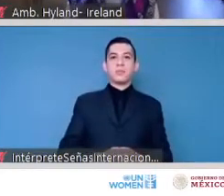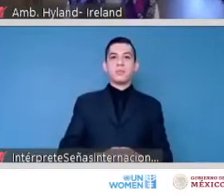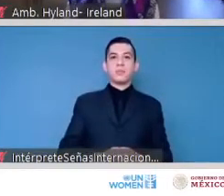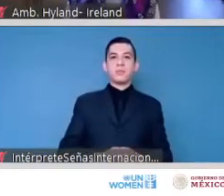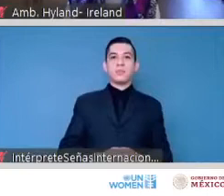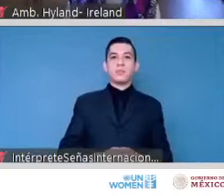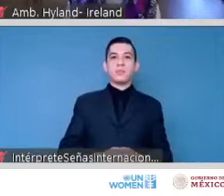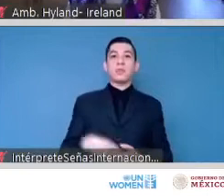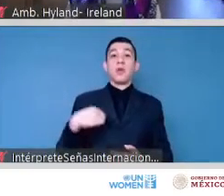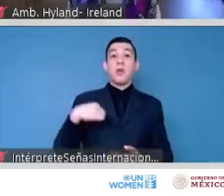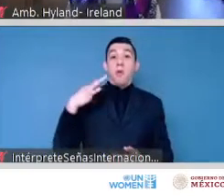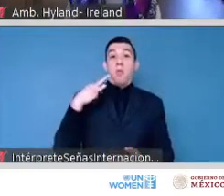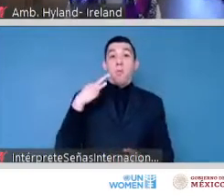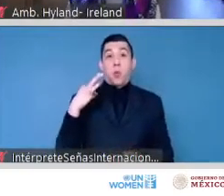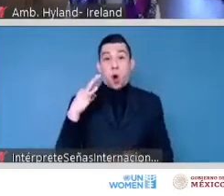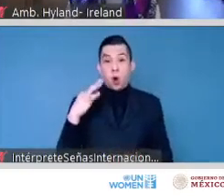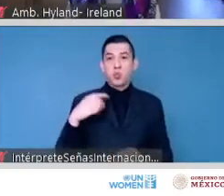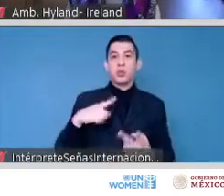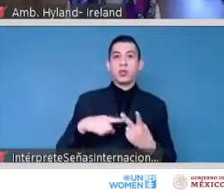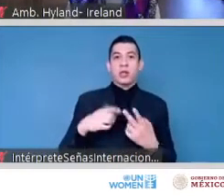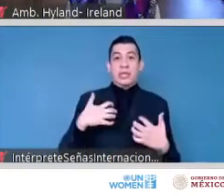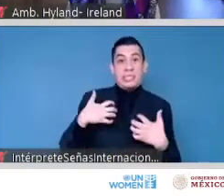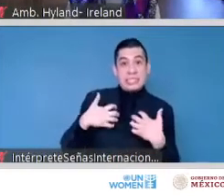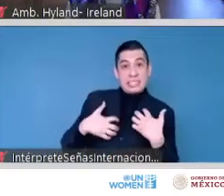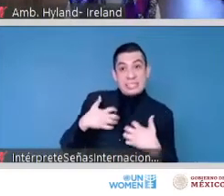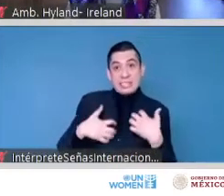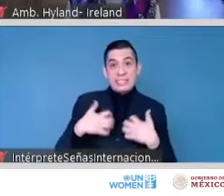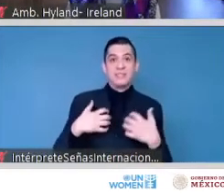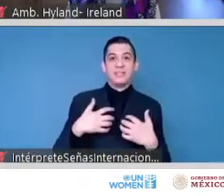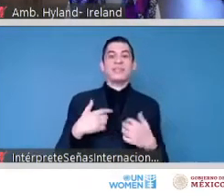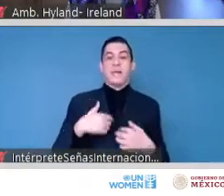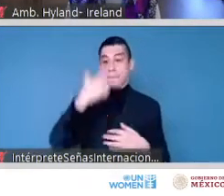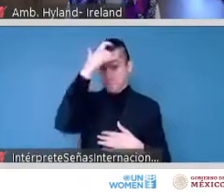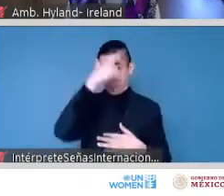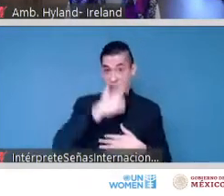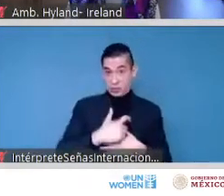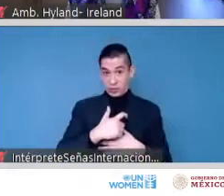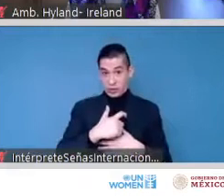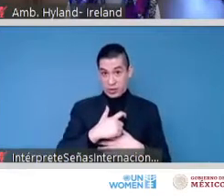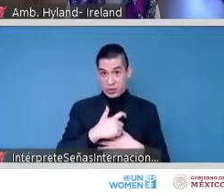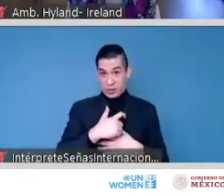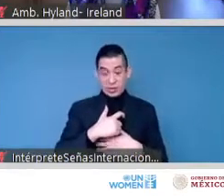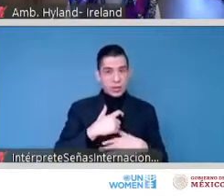personne. Alors, le but, c'est d'arriver à un endroit où clarifie